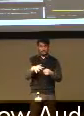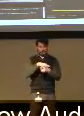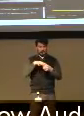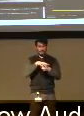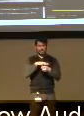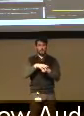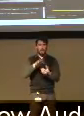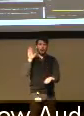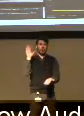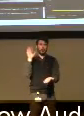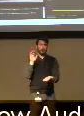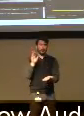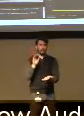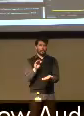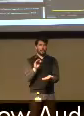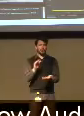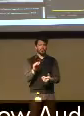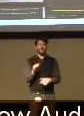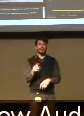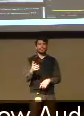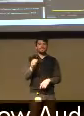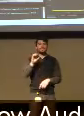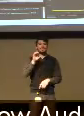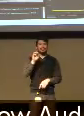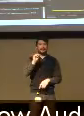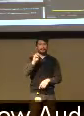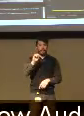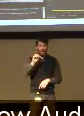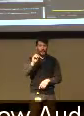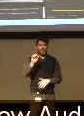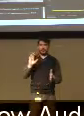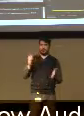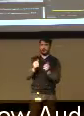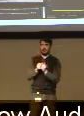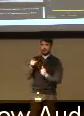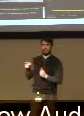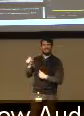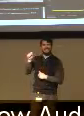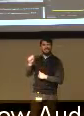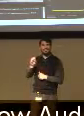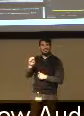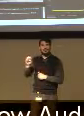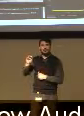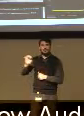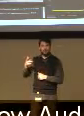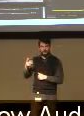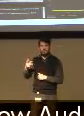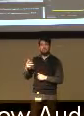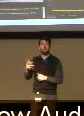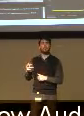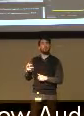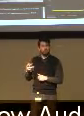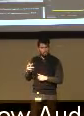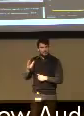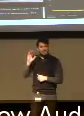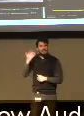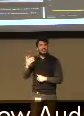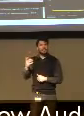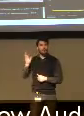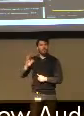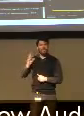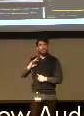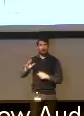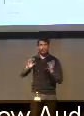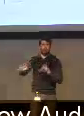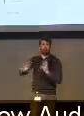In discussions with CMOs at the other hospitals in Southeast Michigan, they've also seen some slowing in their cases there as